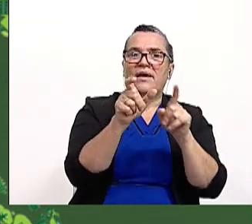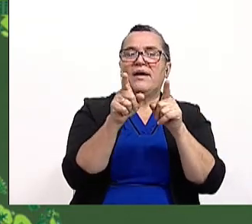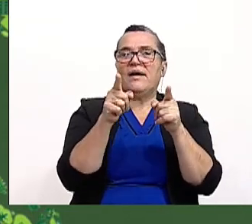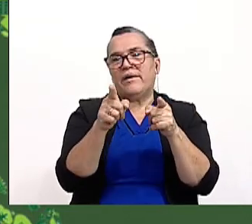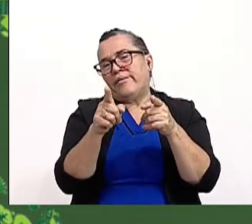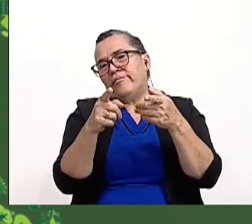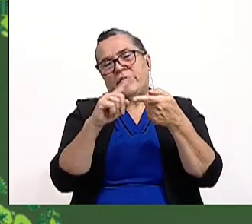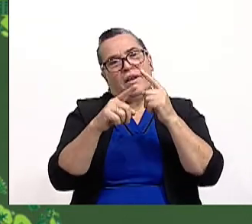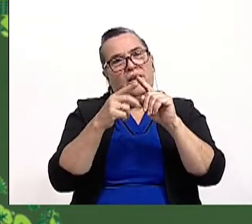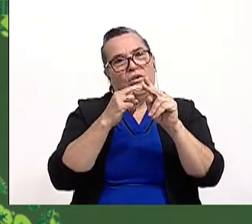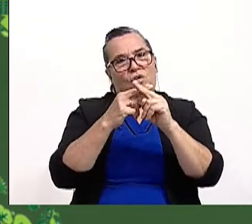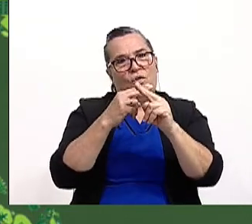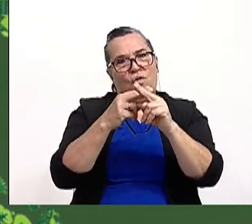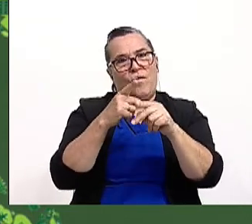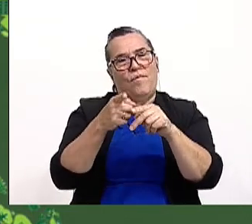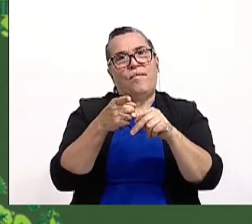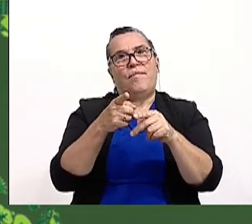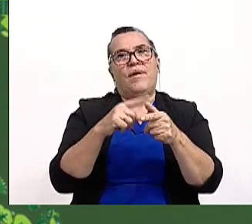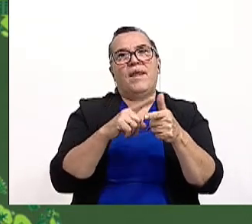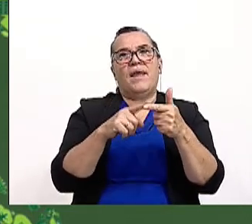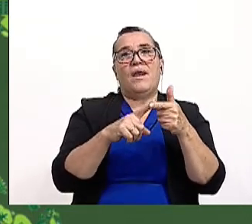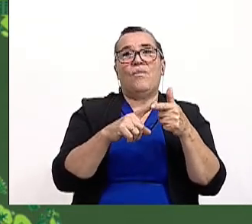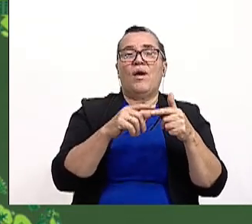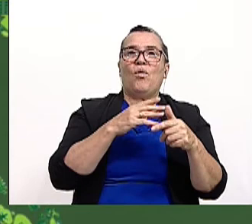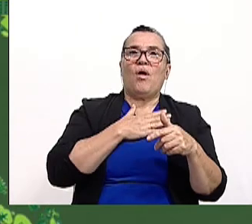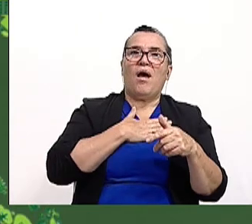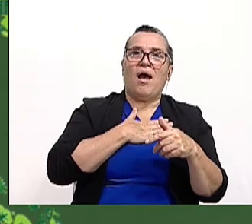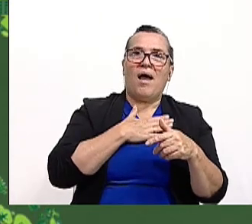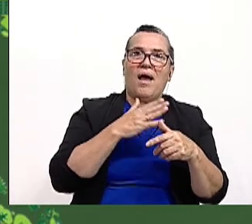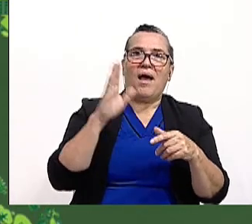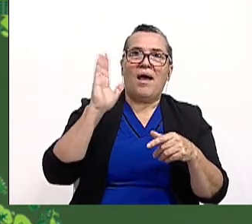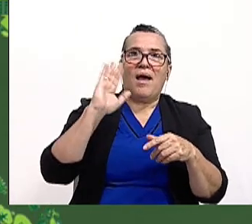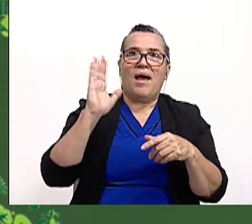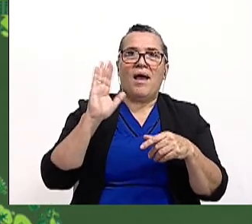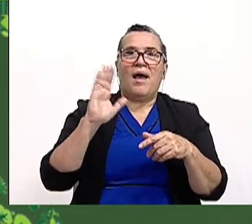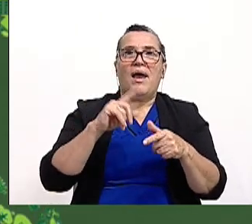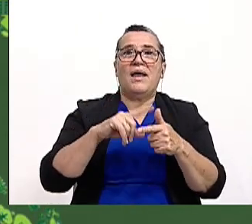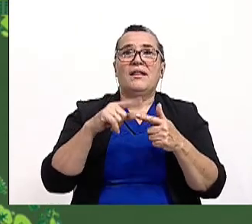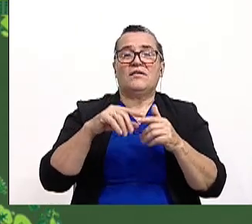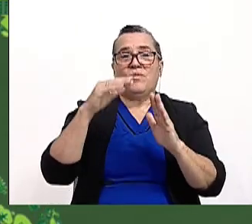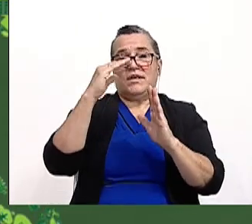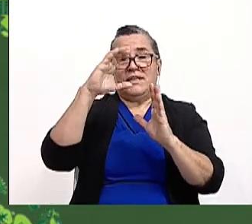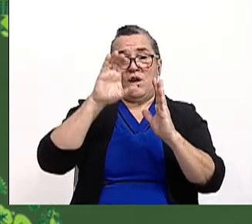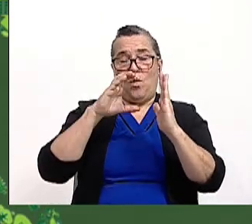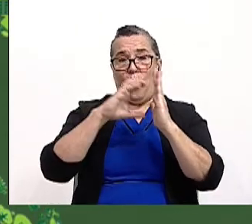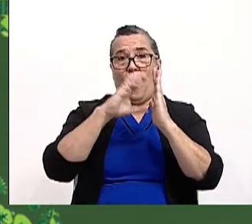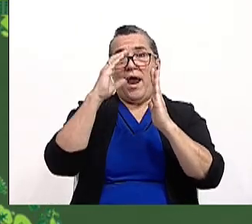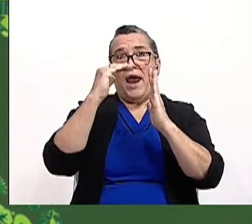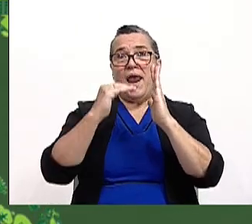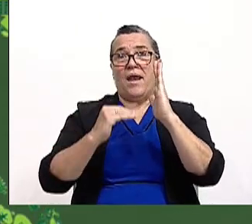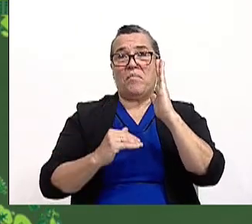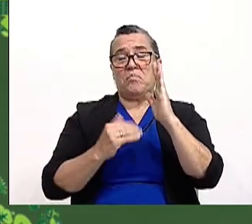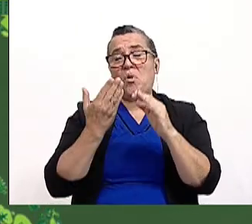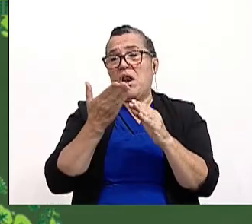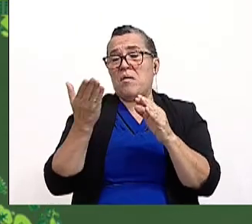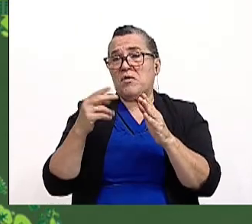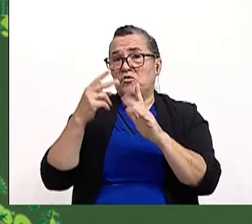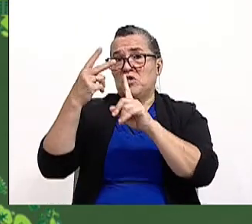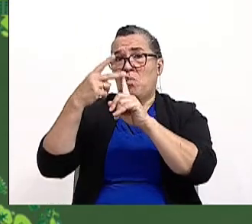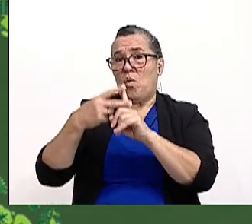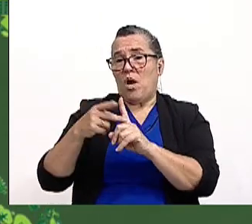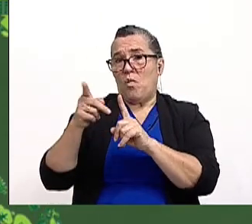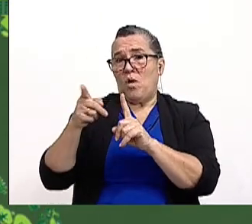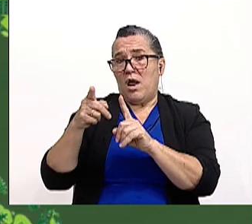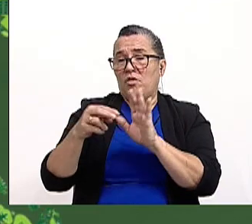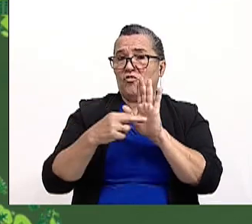dear, then the greeting, and then you have the body of the letter or the email. You can use the elements and vocabulary